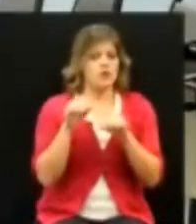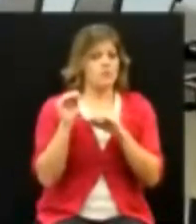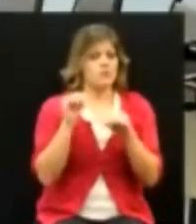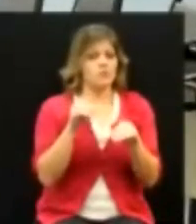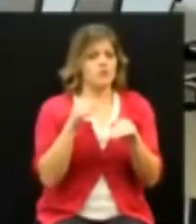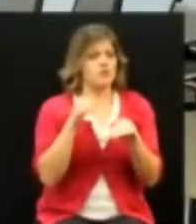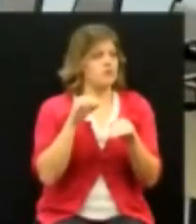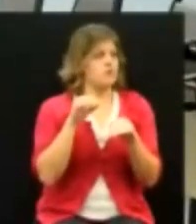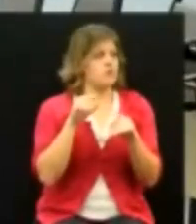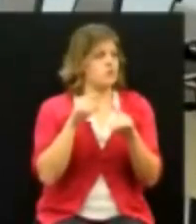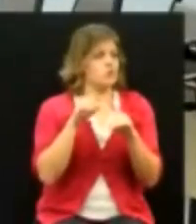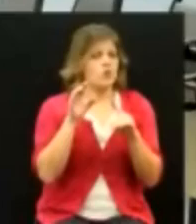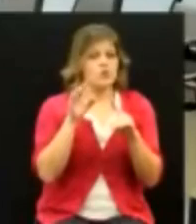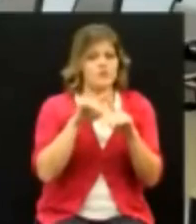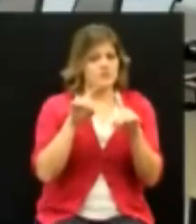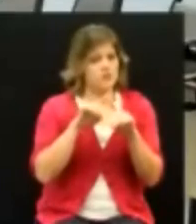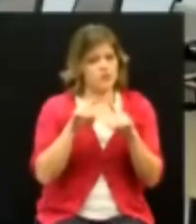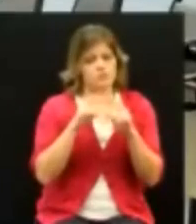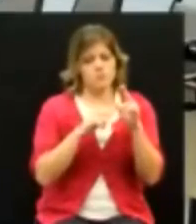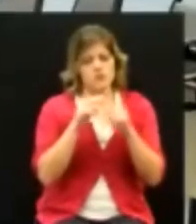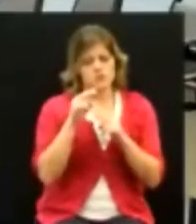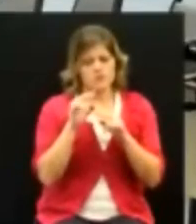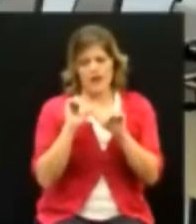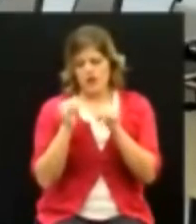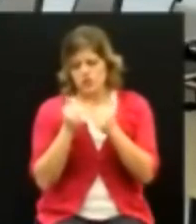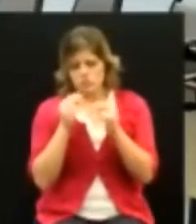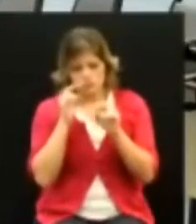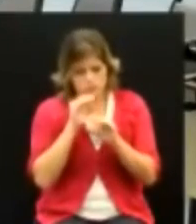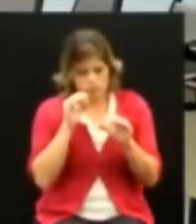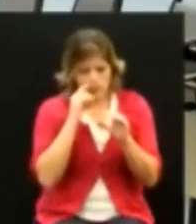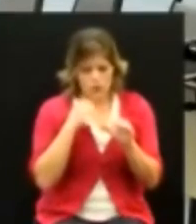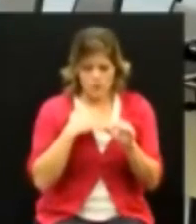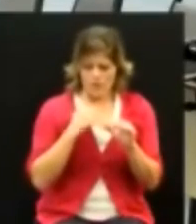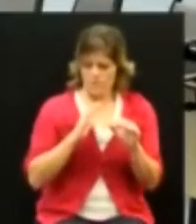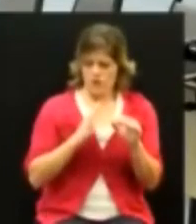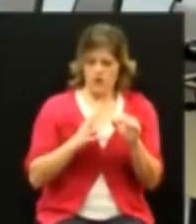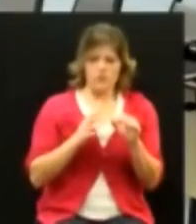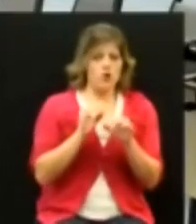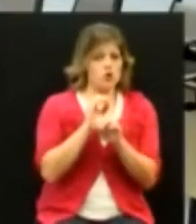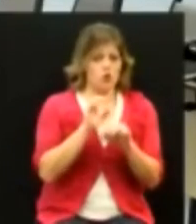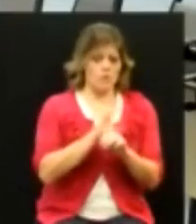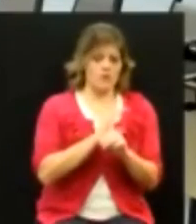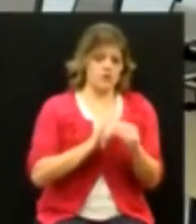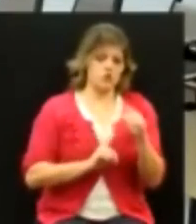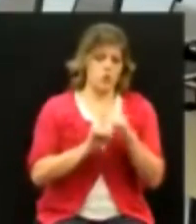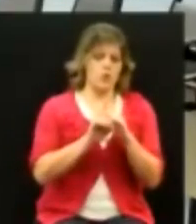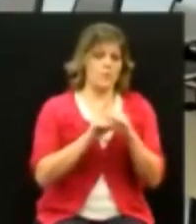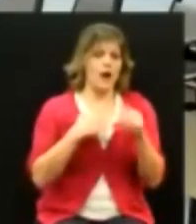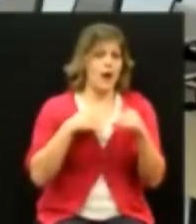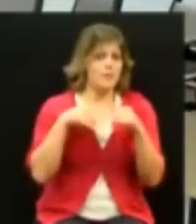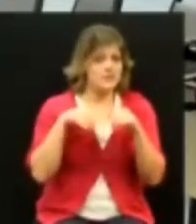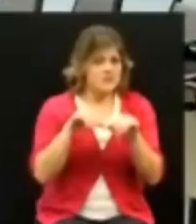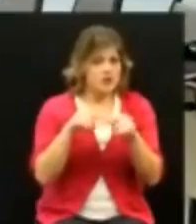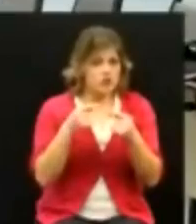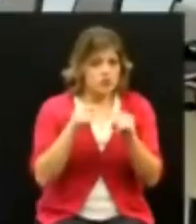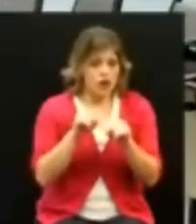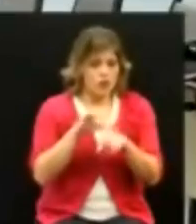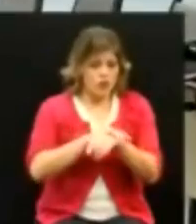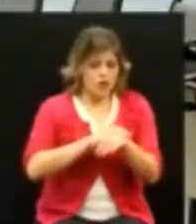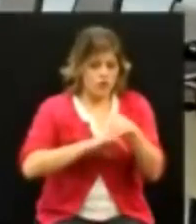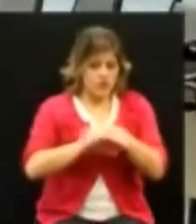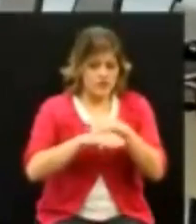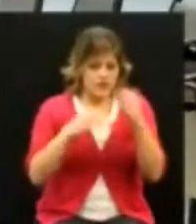the particular facilities agency in the town. No police showed up. Well, I'm still trying to get arrested in this town and face